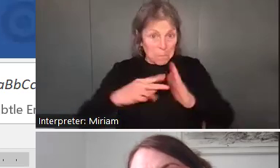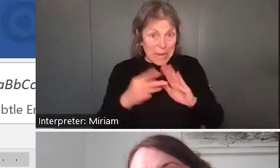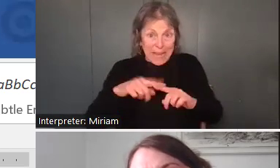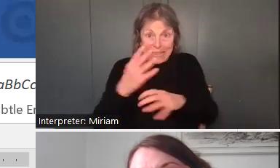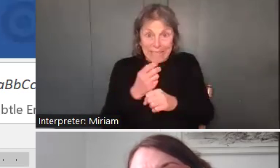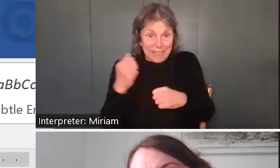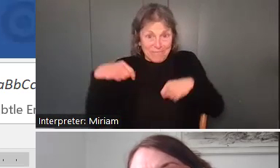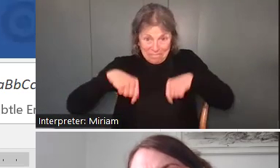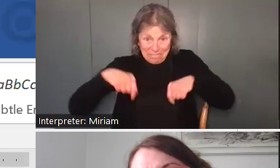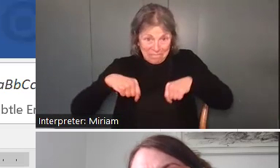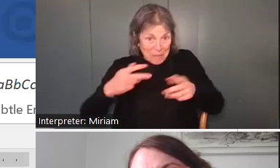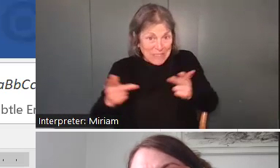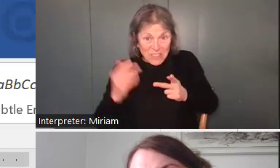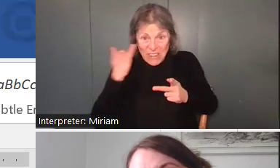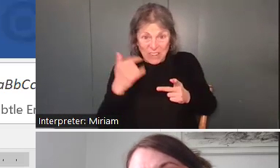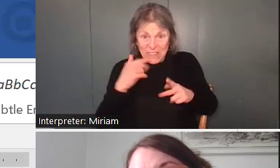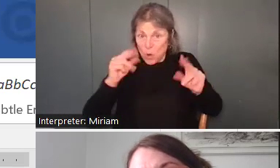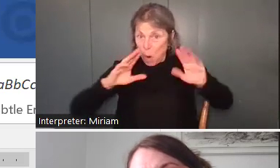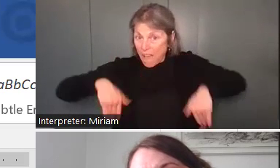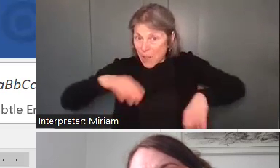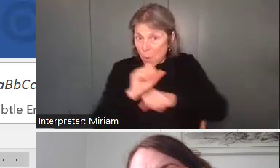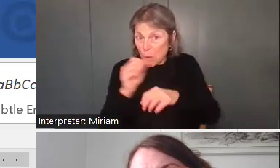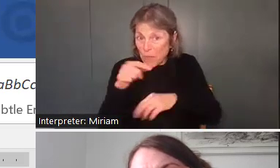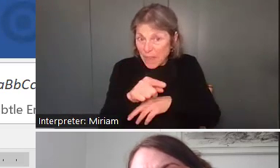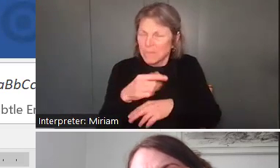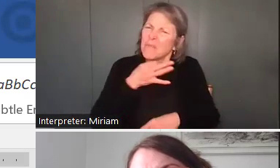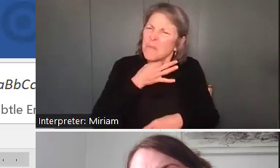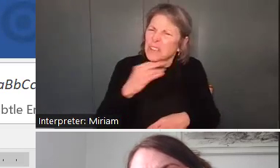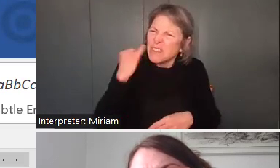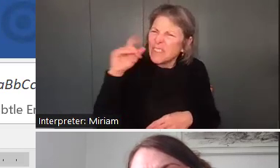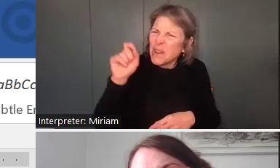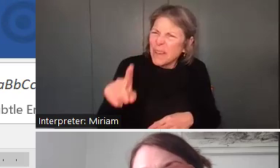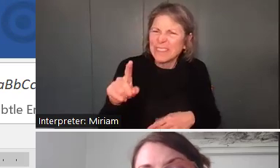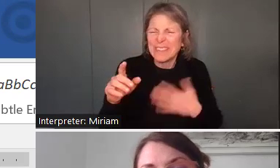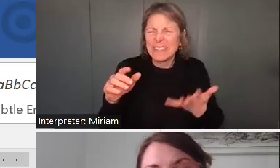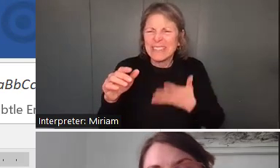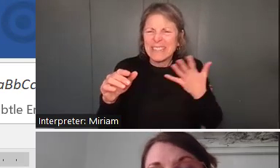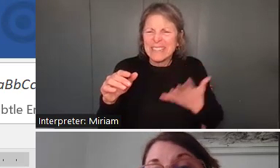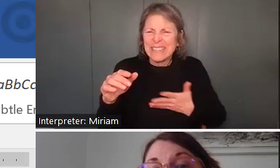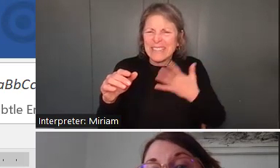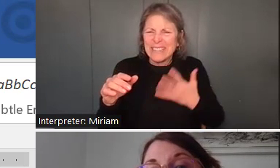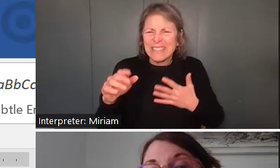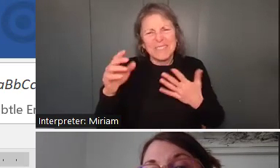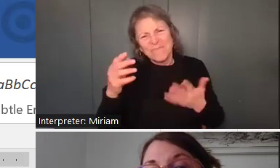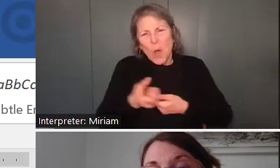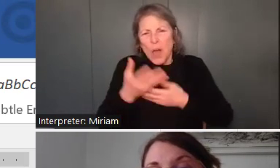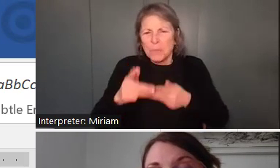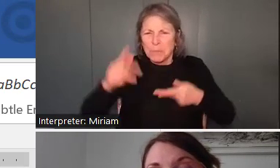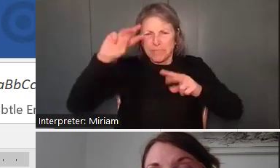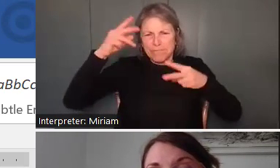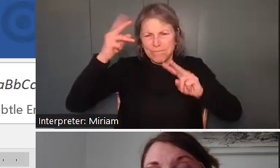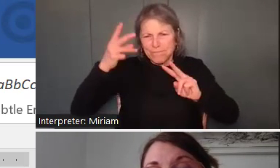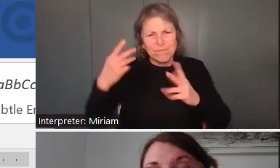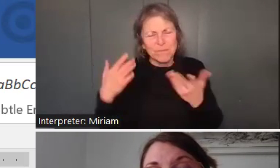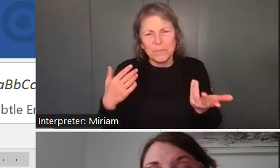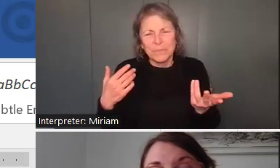know. Just like, I'm wondering if Yeah. if that question is a little bit misleading just because,